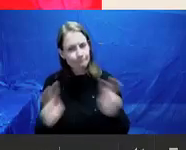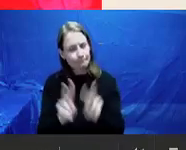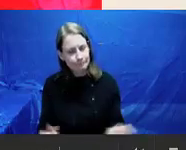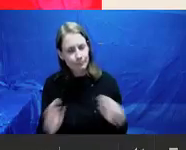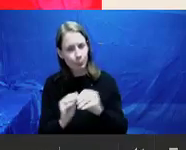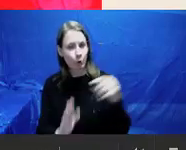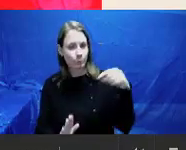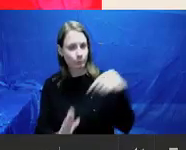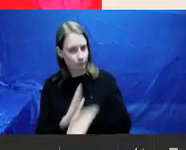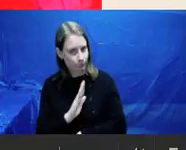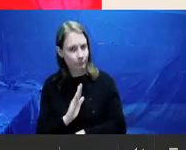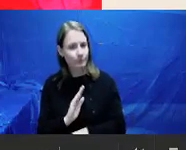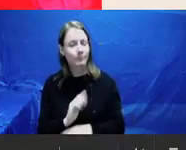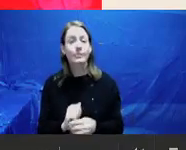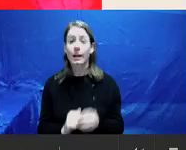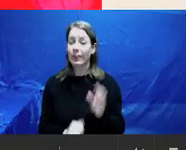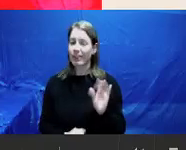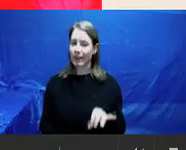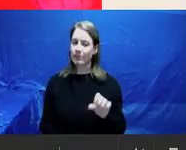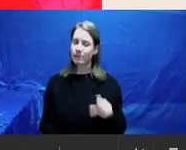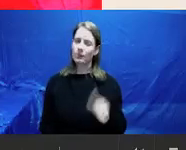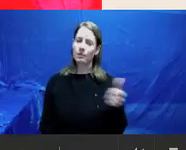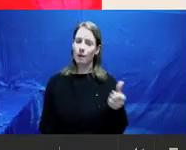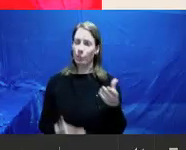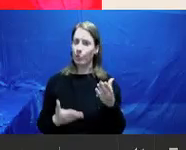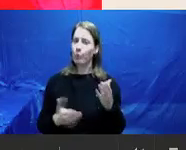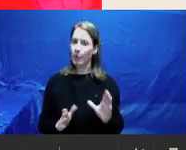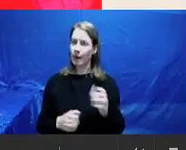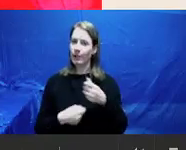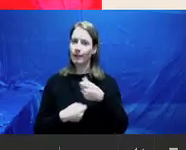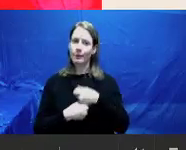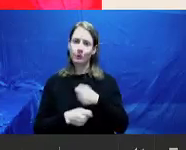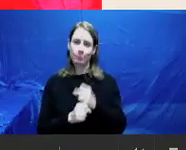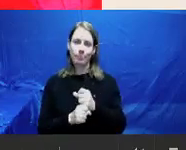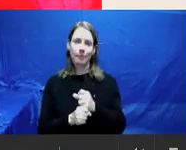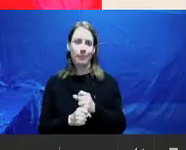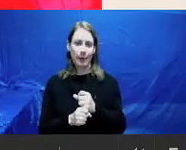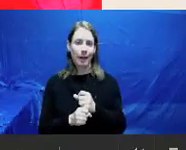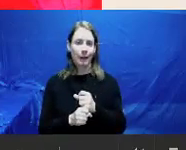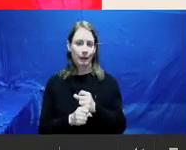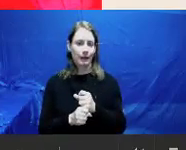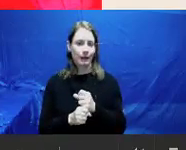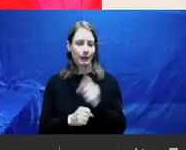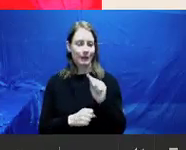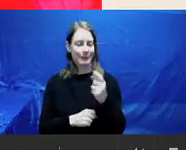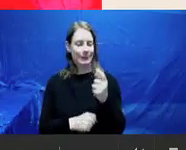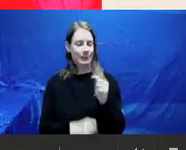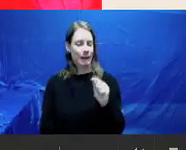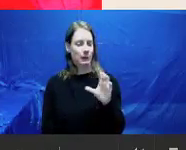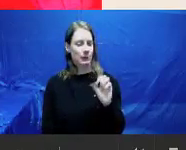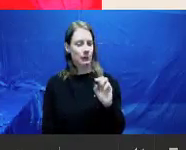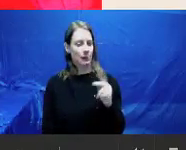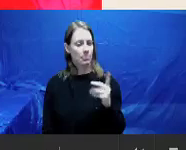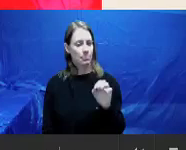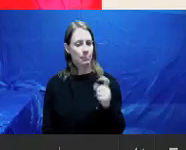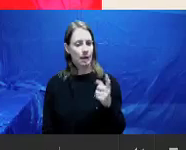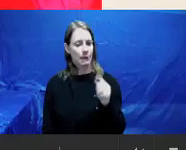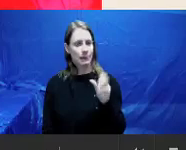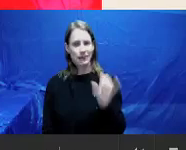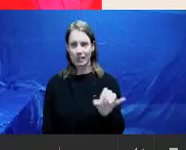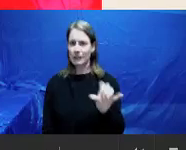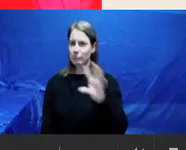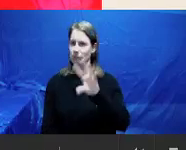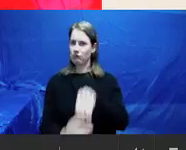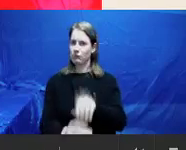a third way for us to think about bringing text complexity into the classroom. Let's now take a look at how